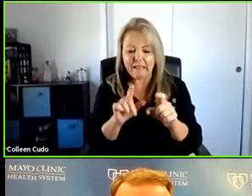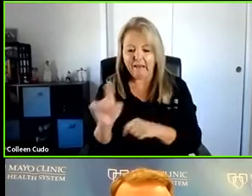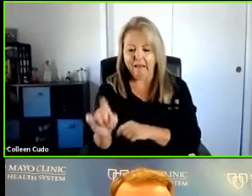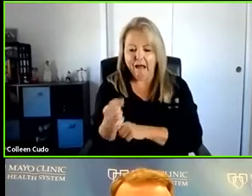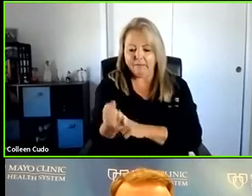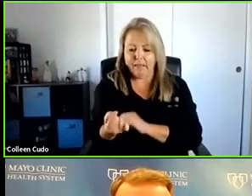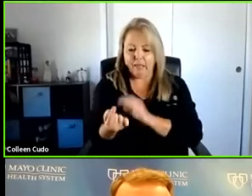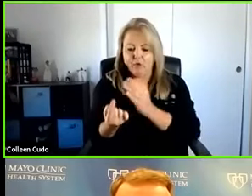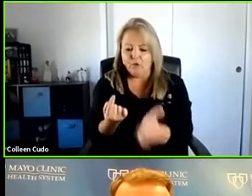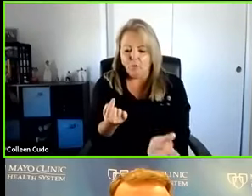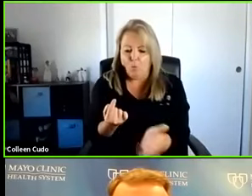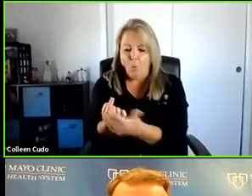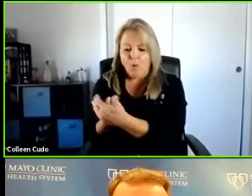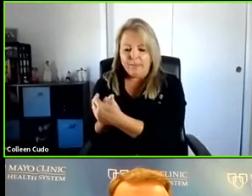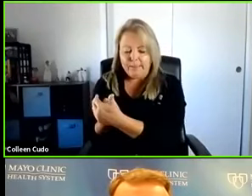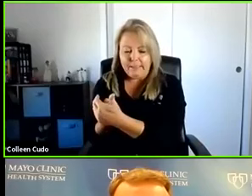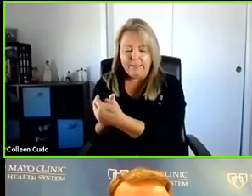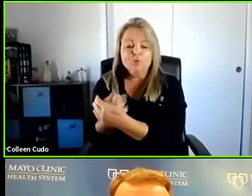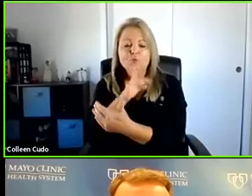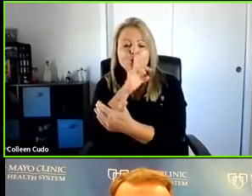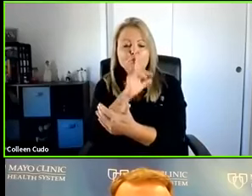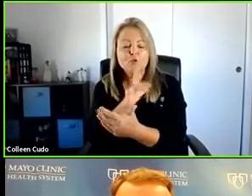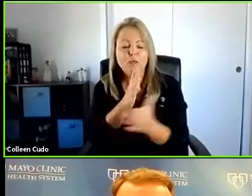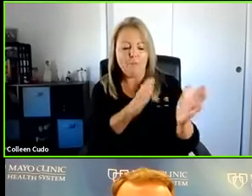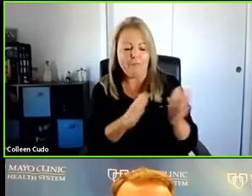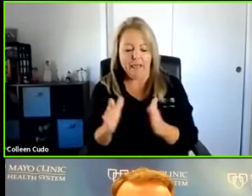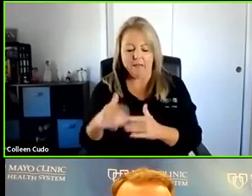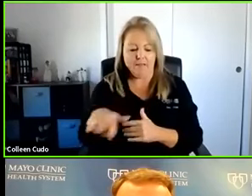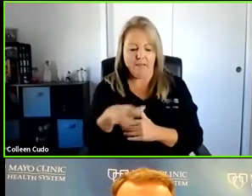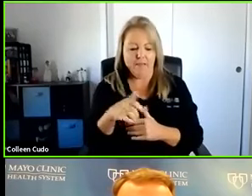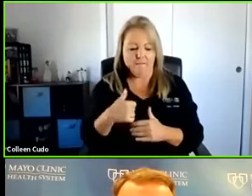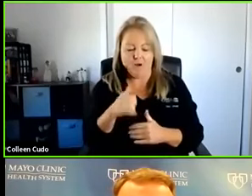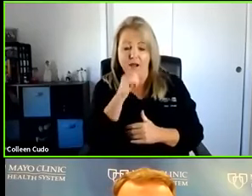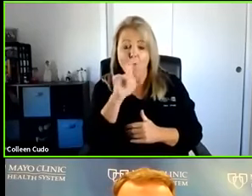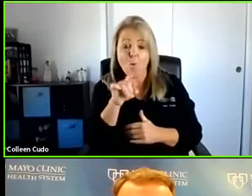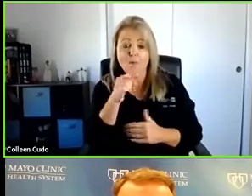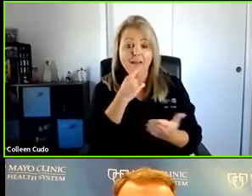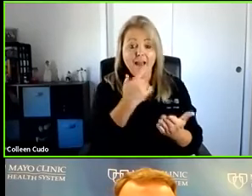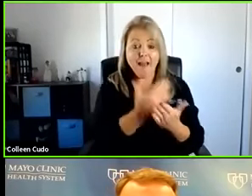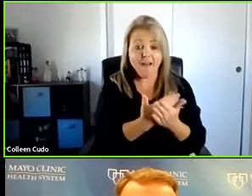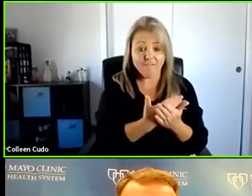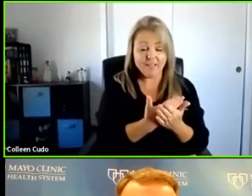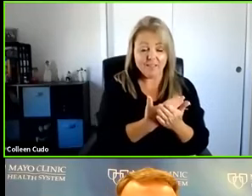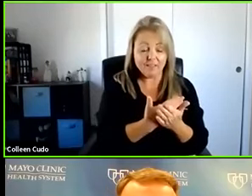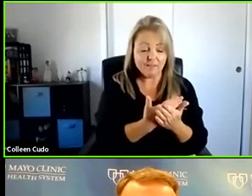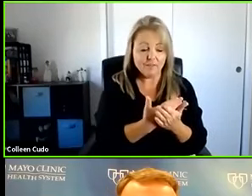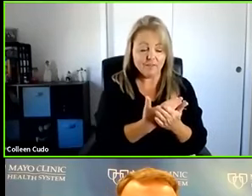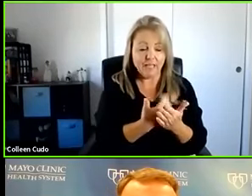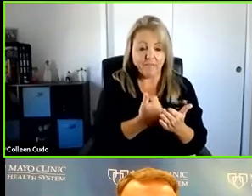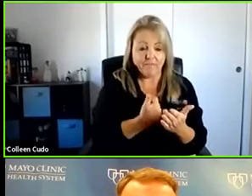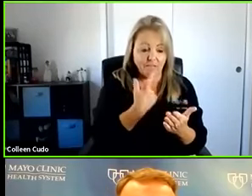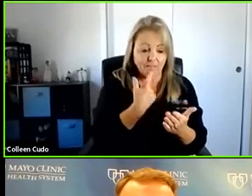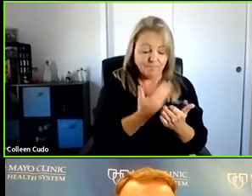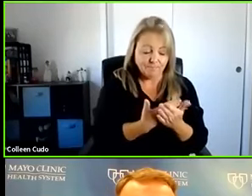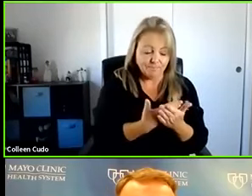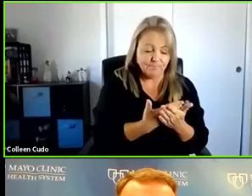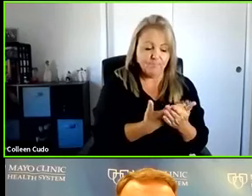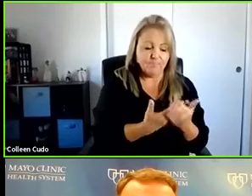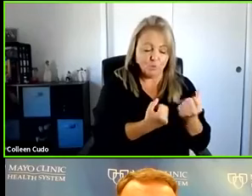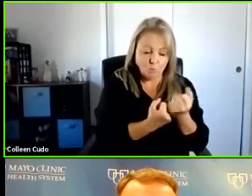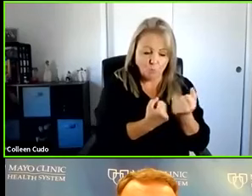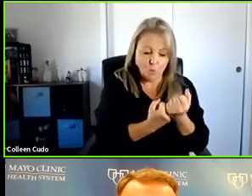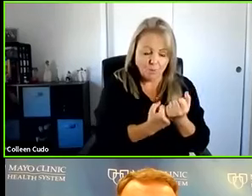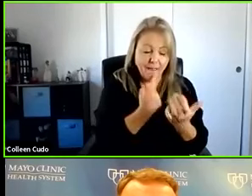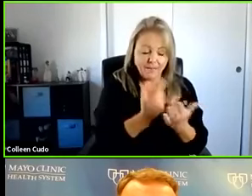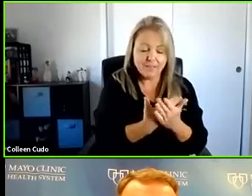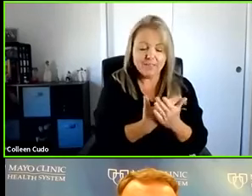assure that the plans that they have are not only evidence-based, but are responsive and adequate, and